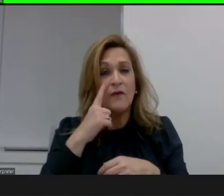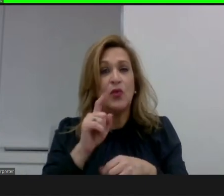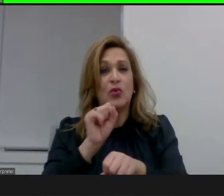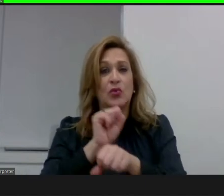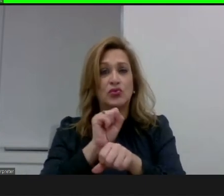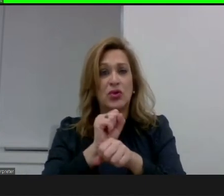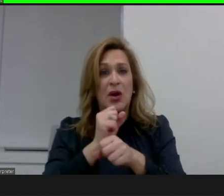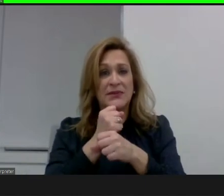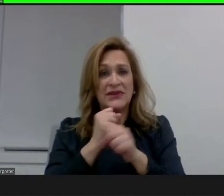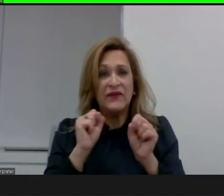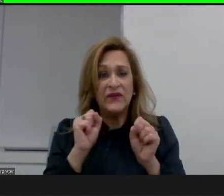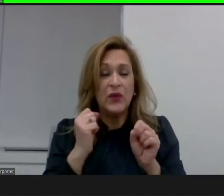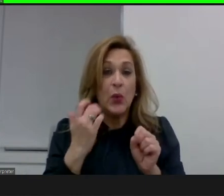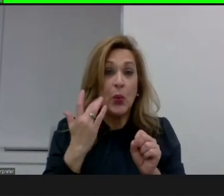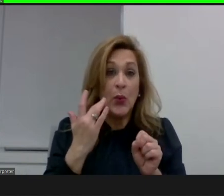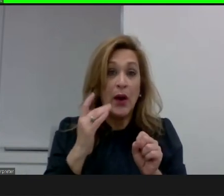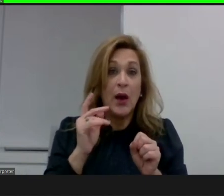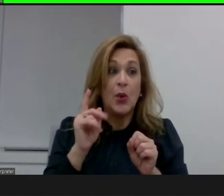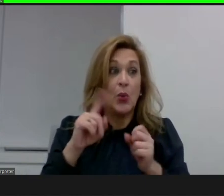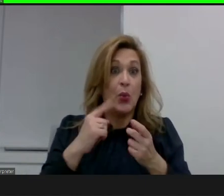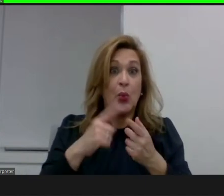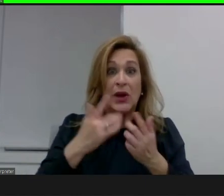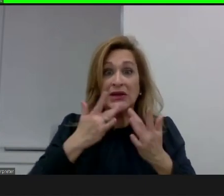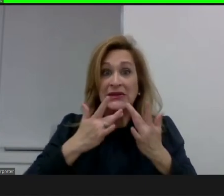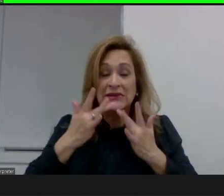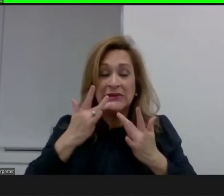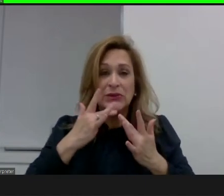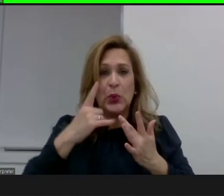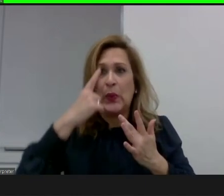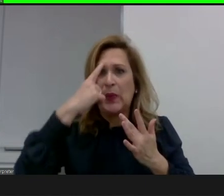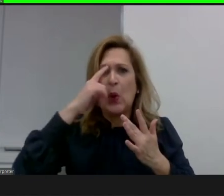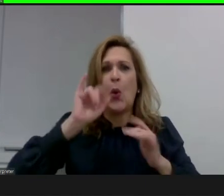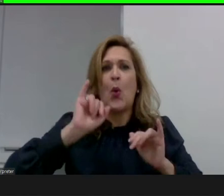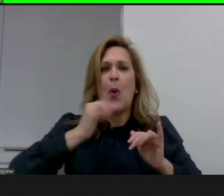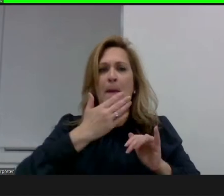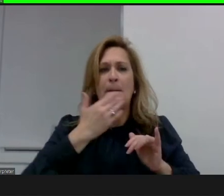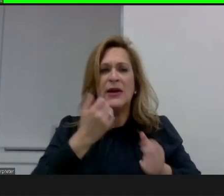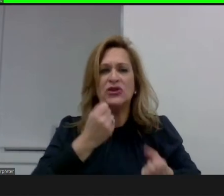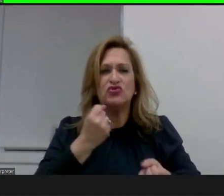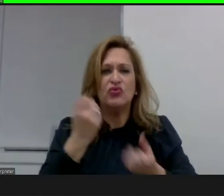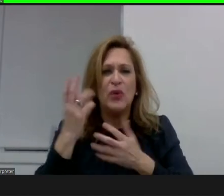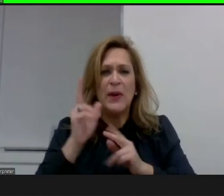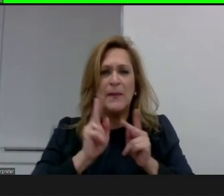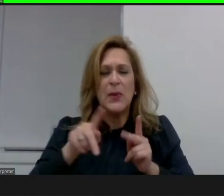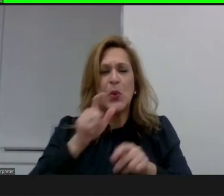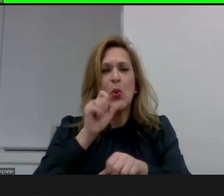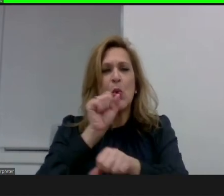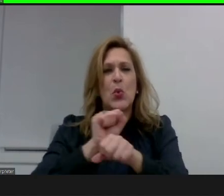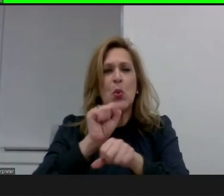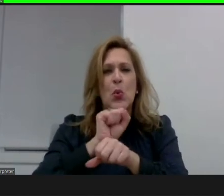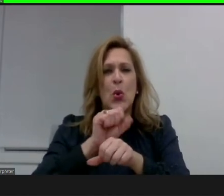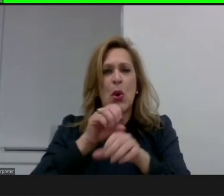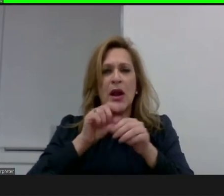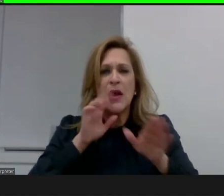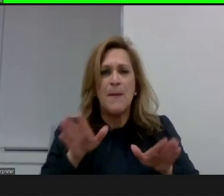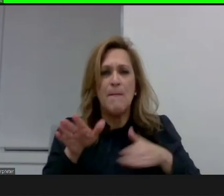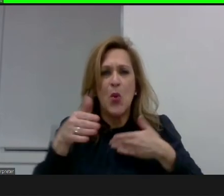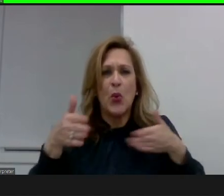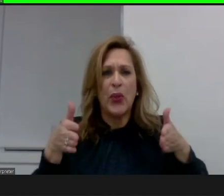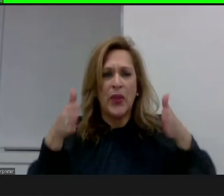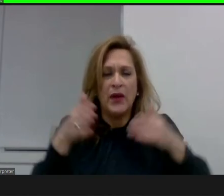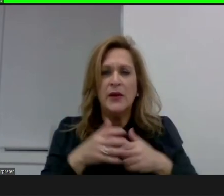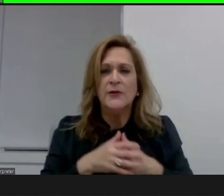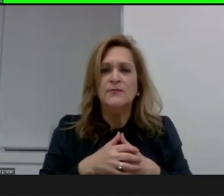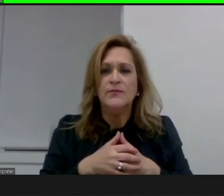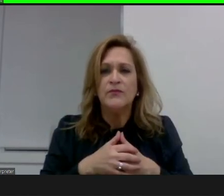because when things get tight, you're going to look to get rid of them. And most people, you know, they just